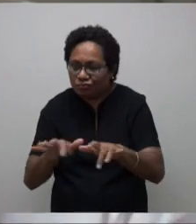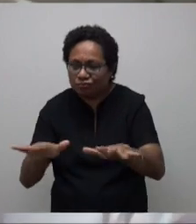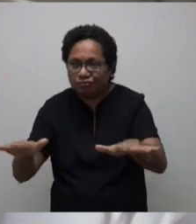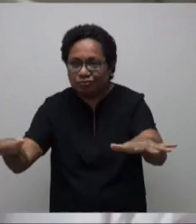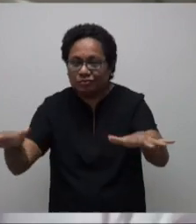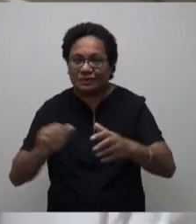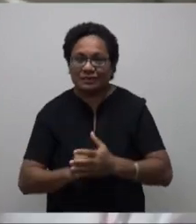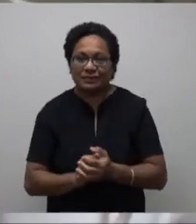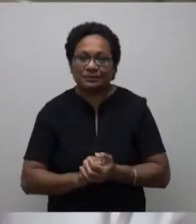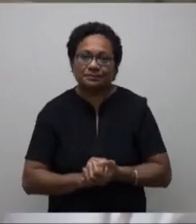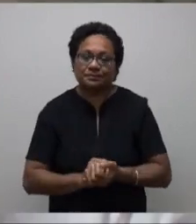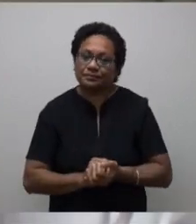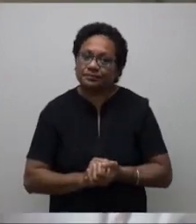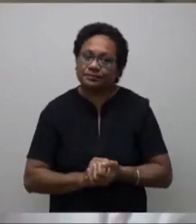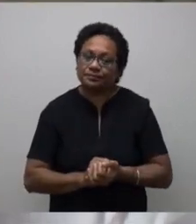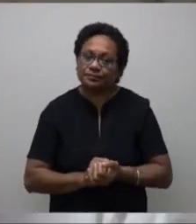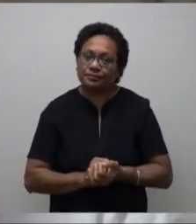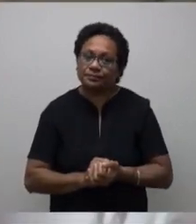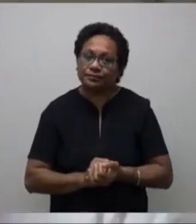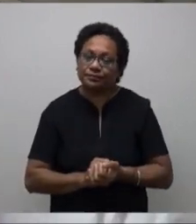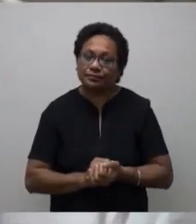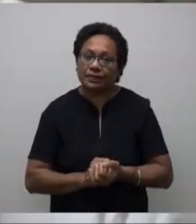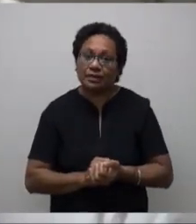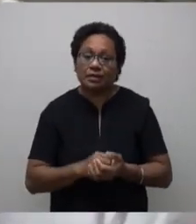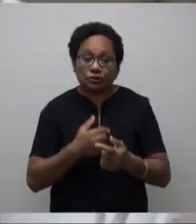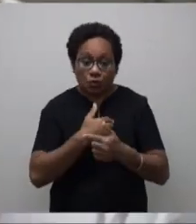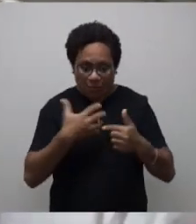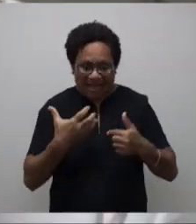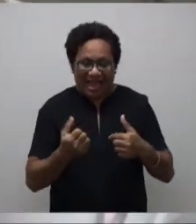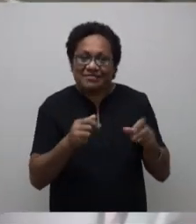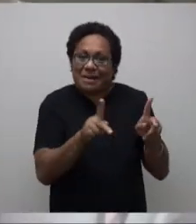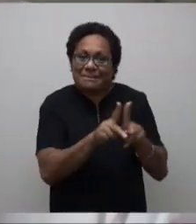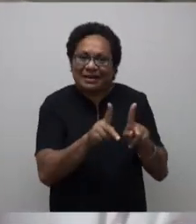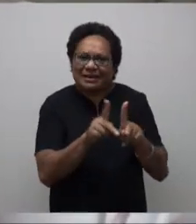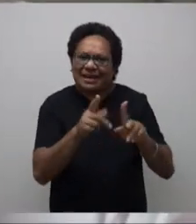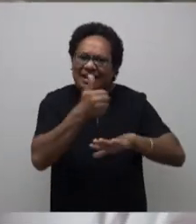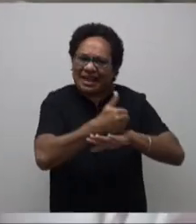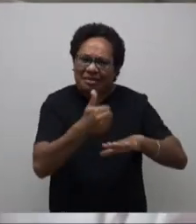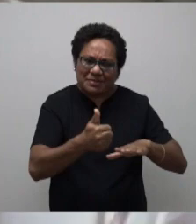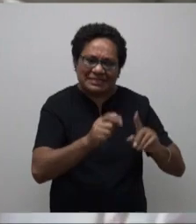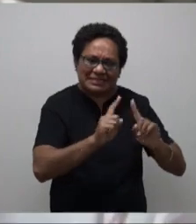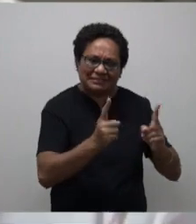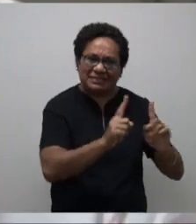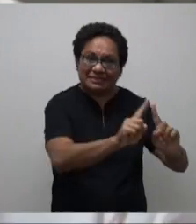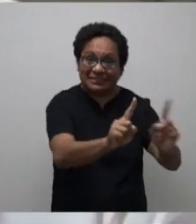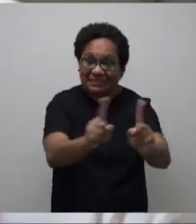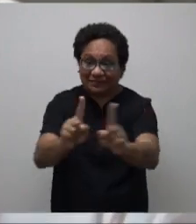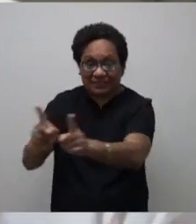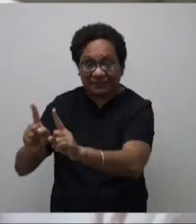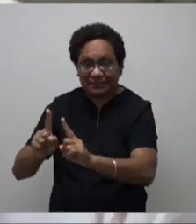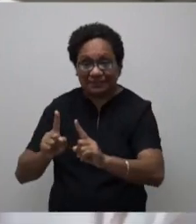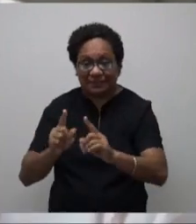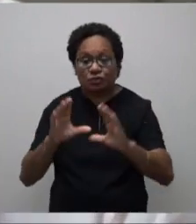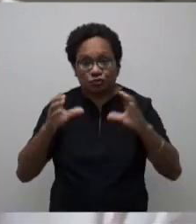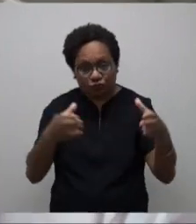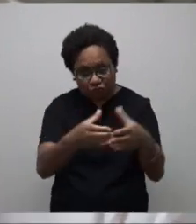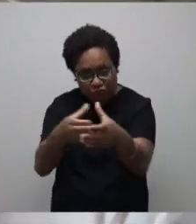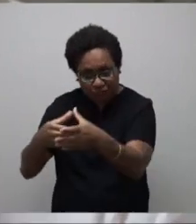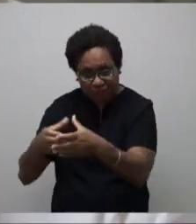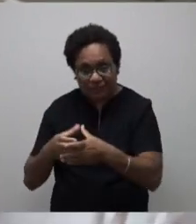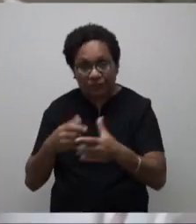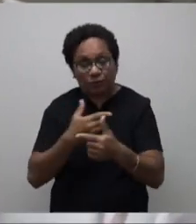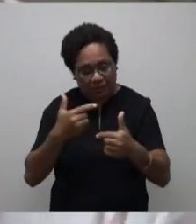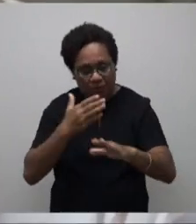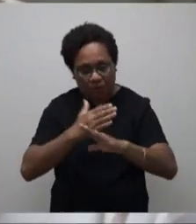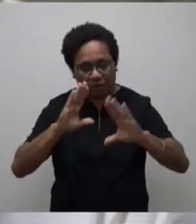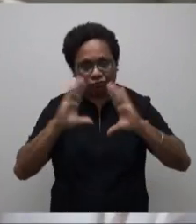With our partners across all government, we are ensuring that our response is contending with the reality